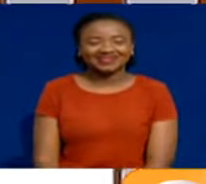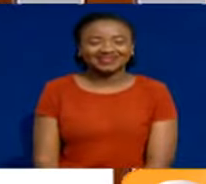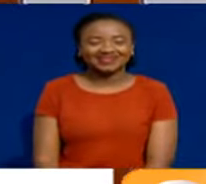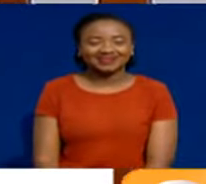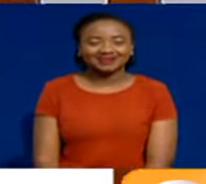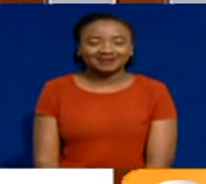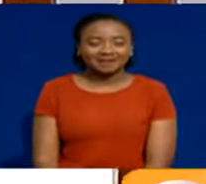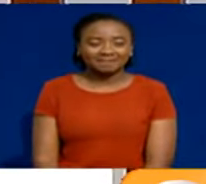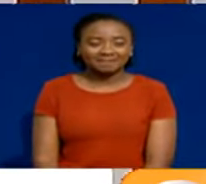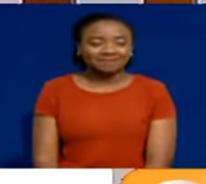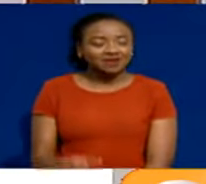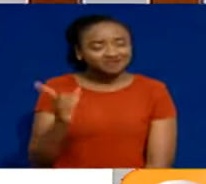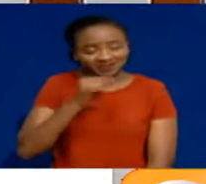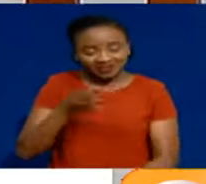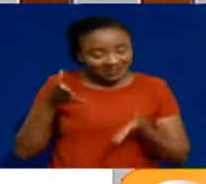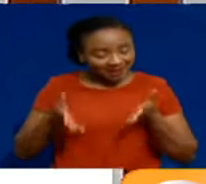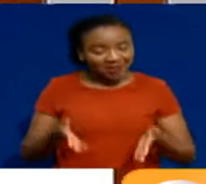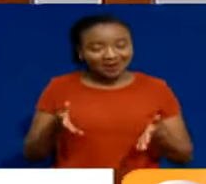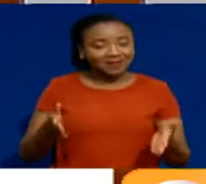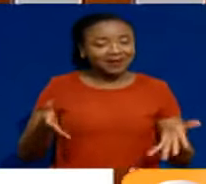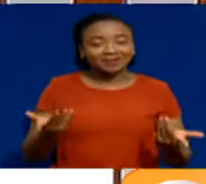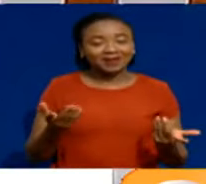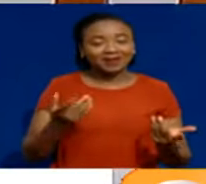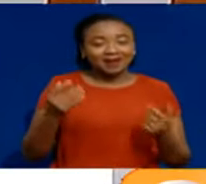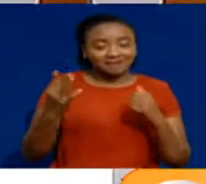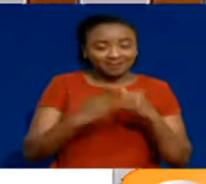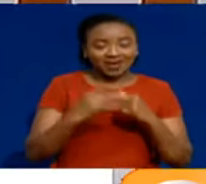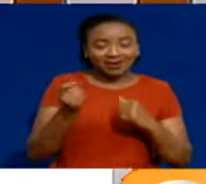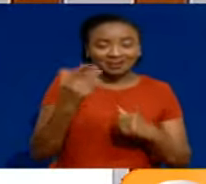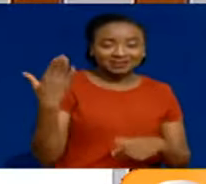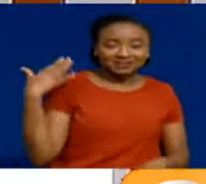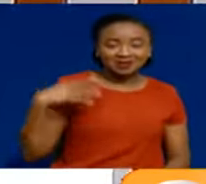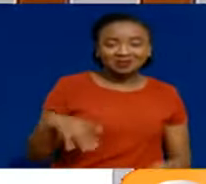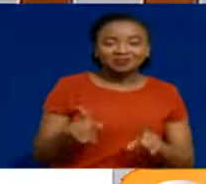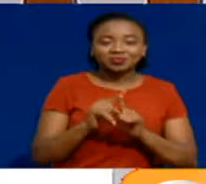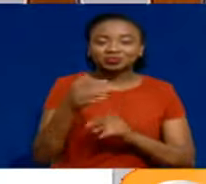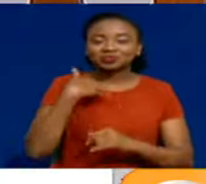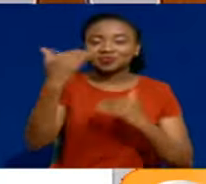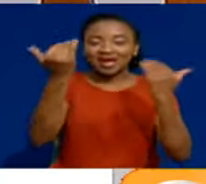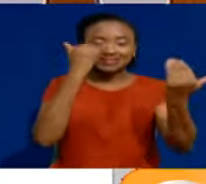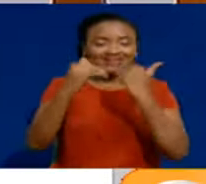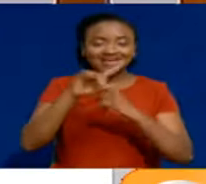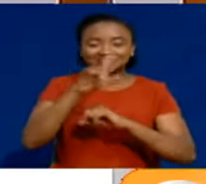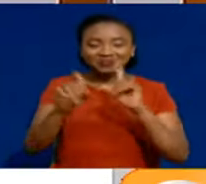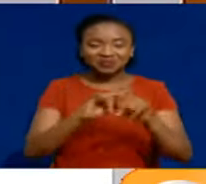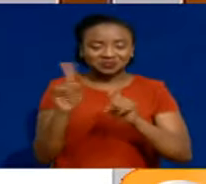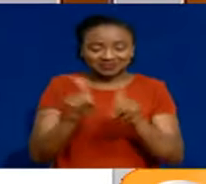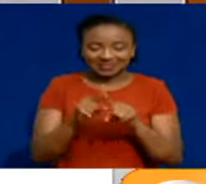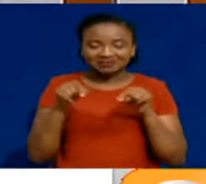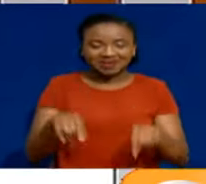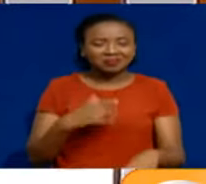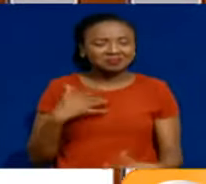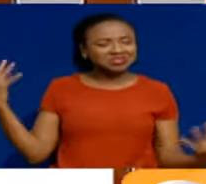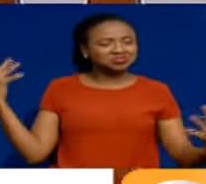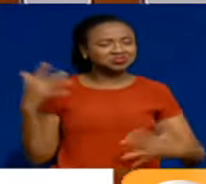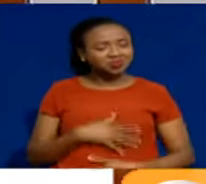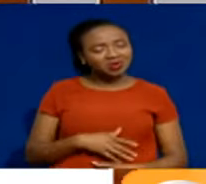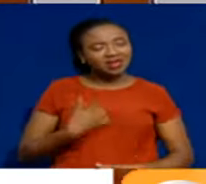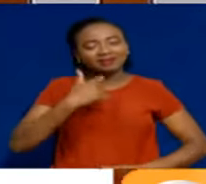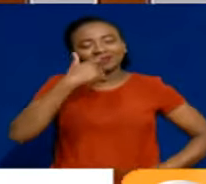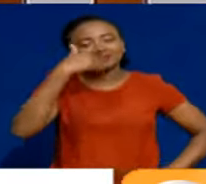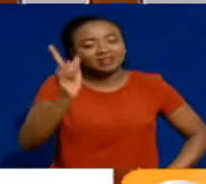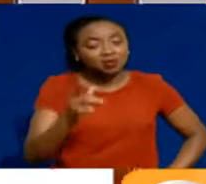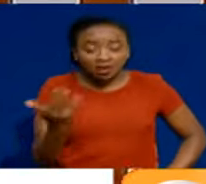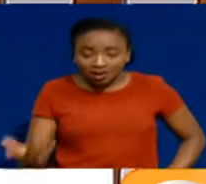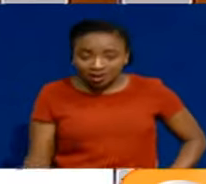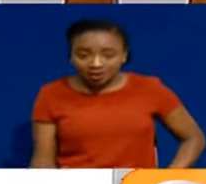And it was here. It was right here six months ago. When you are asking questions like the ones you have been asking. So I told you, Jeff.